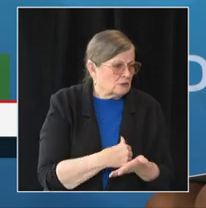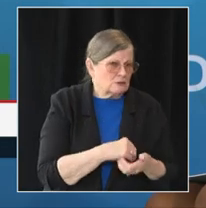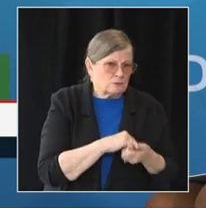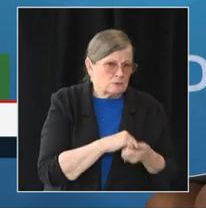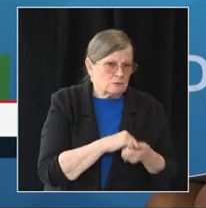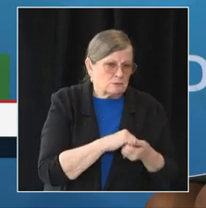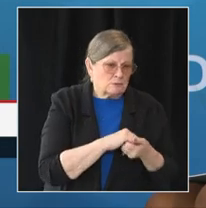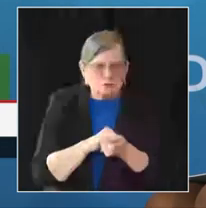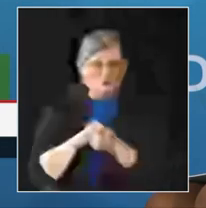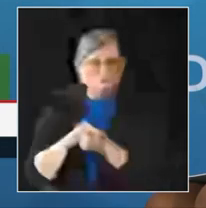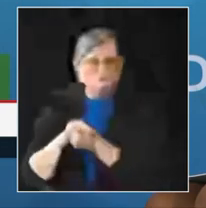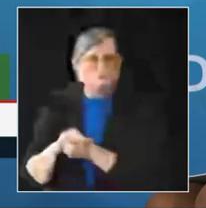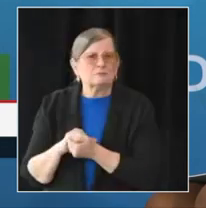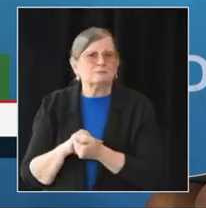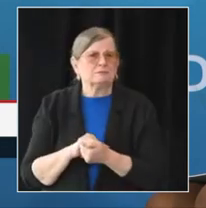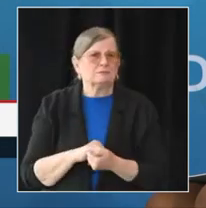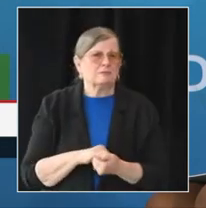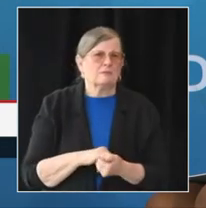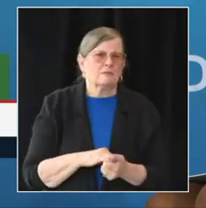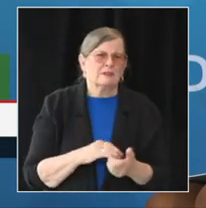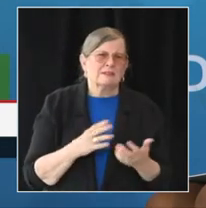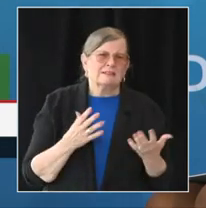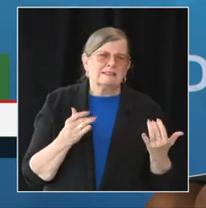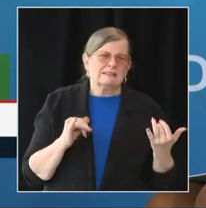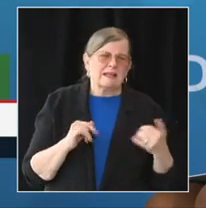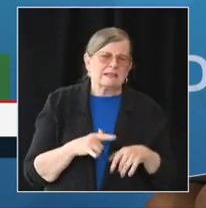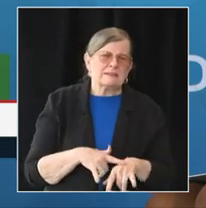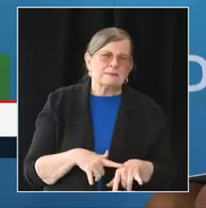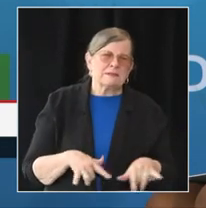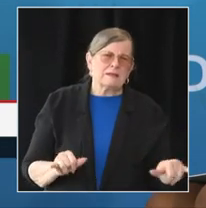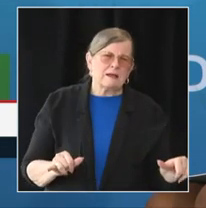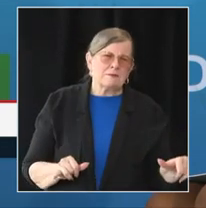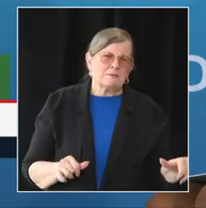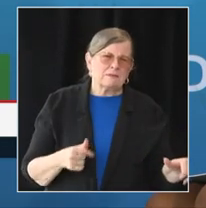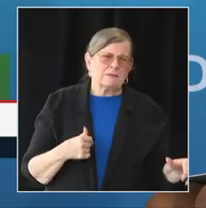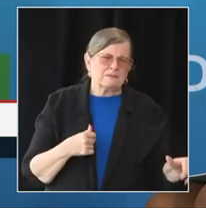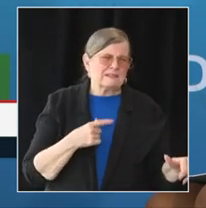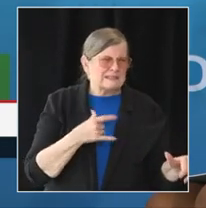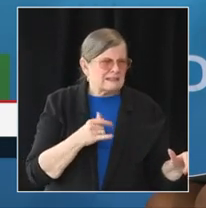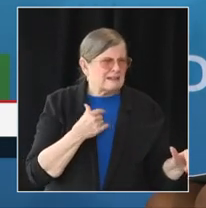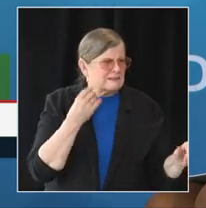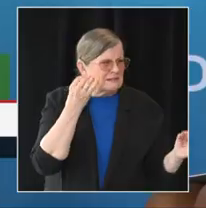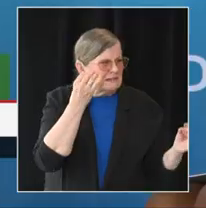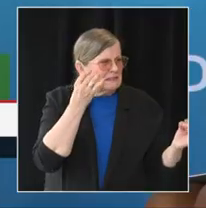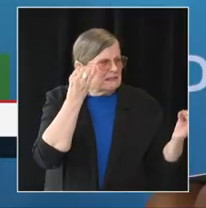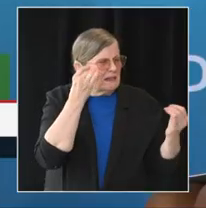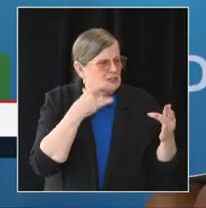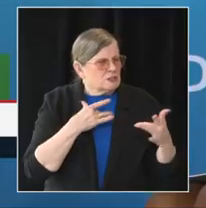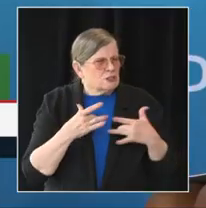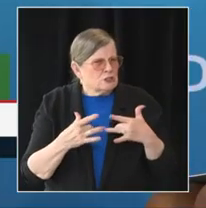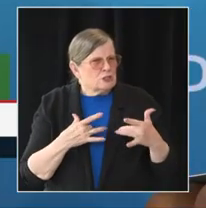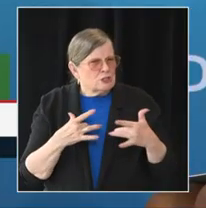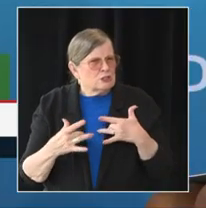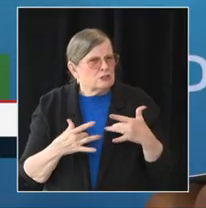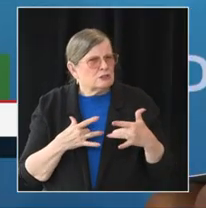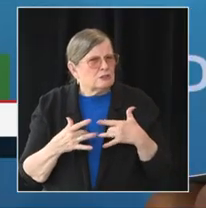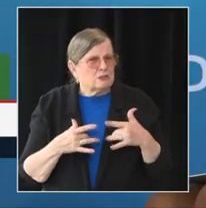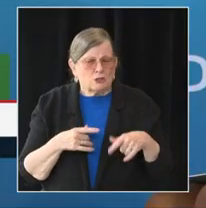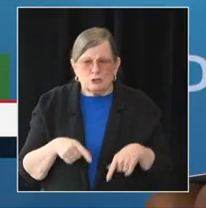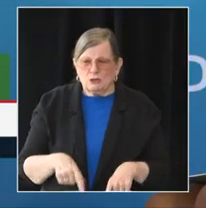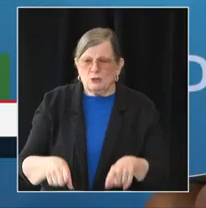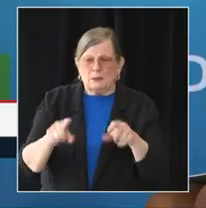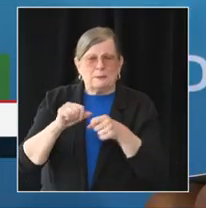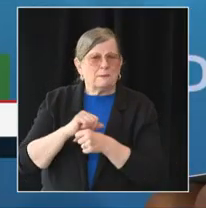we also are very concerned that post-pandemic policies put those units and that investment